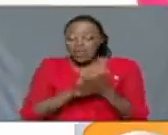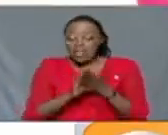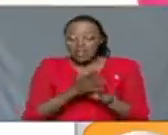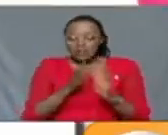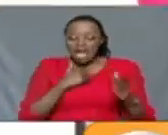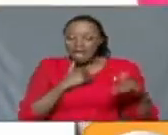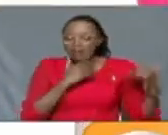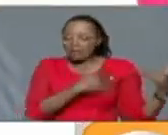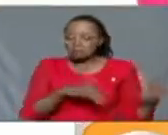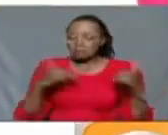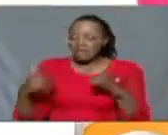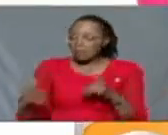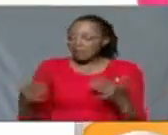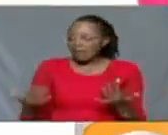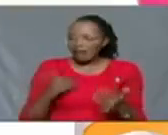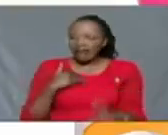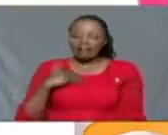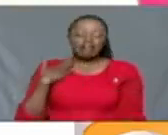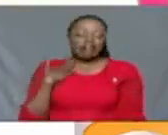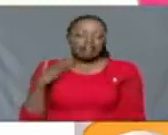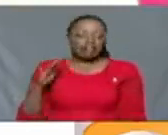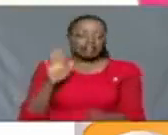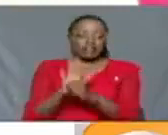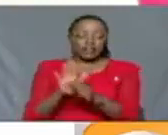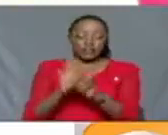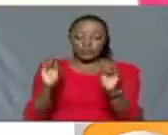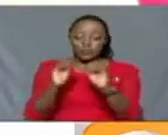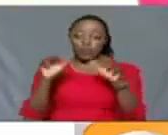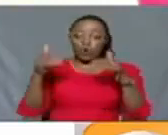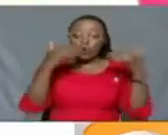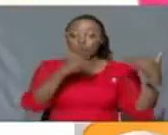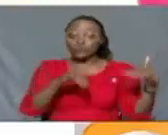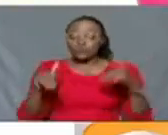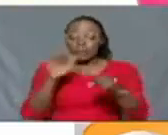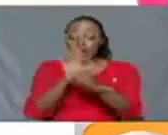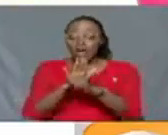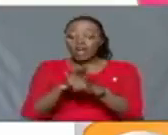bila chuki mingi na bila drama